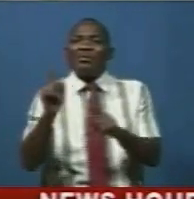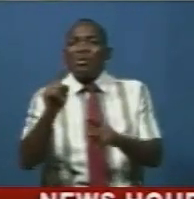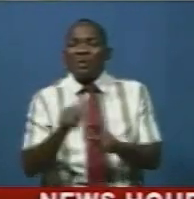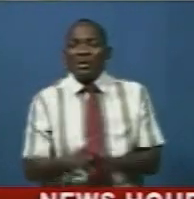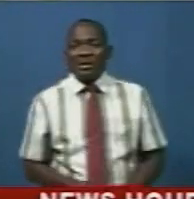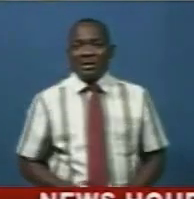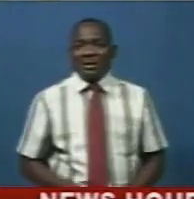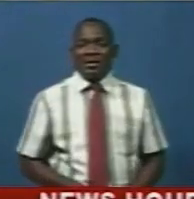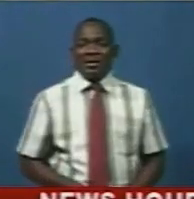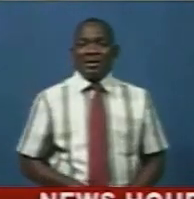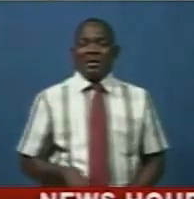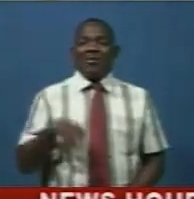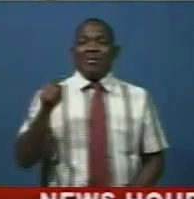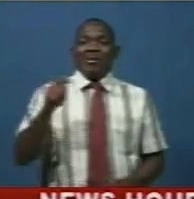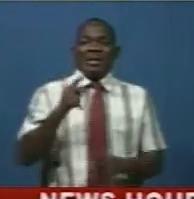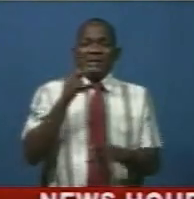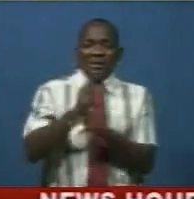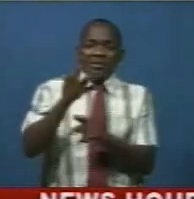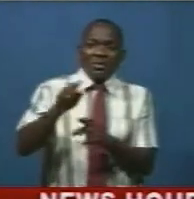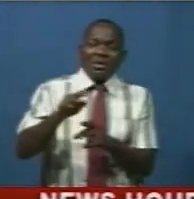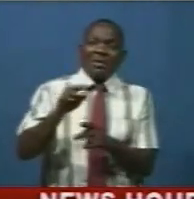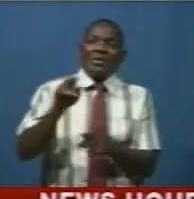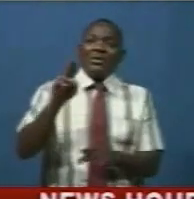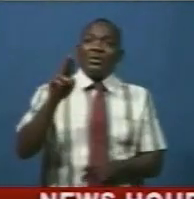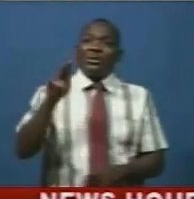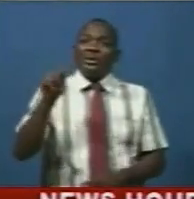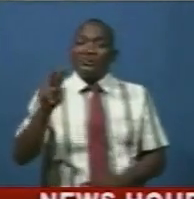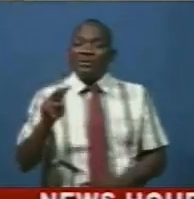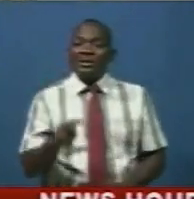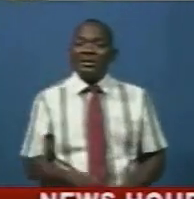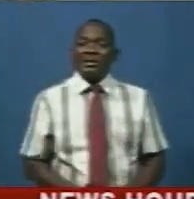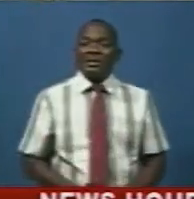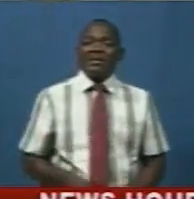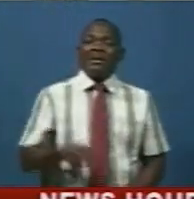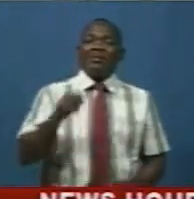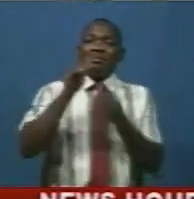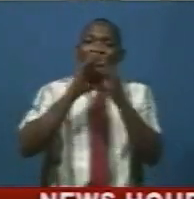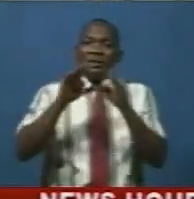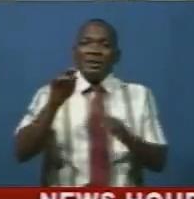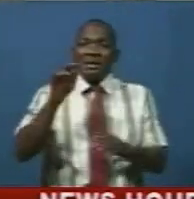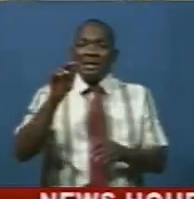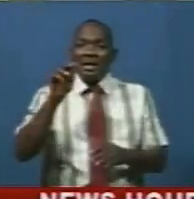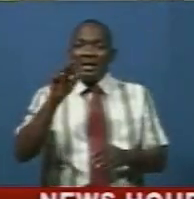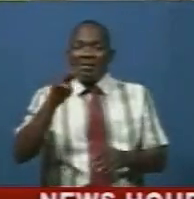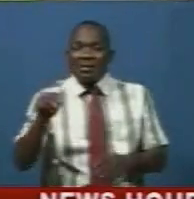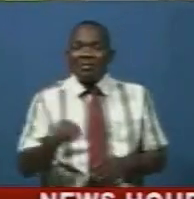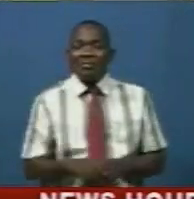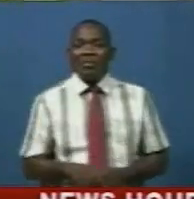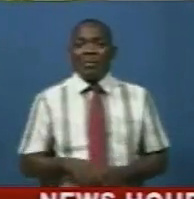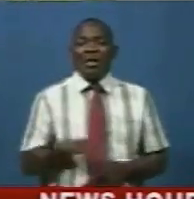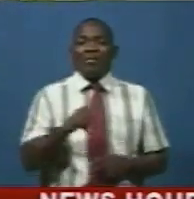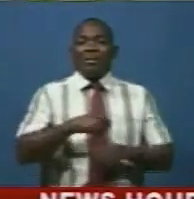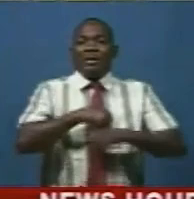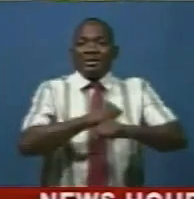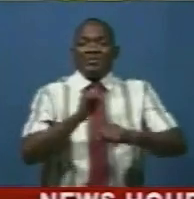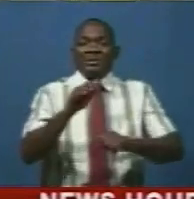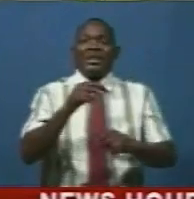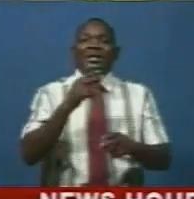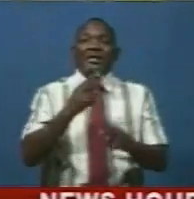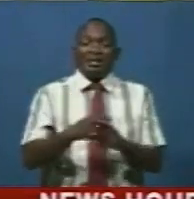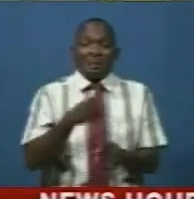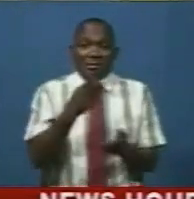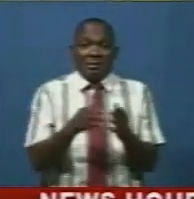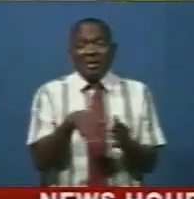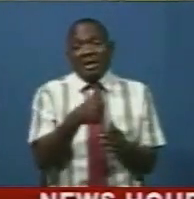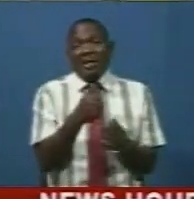to redeem their image. UTV, Peace FM, to redeem your image. If there is